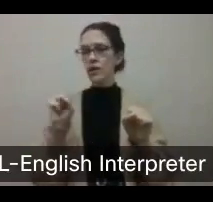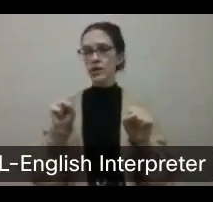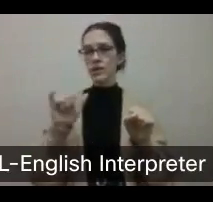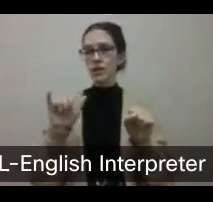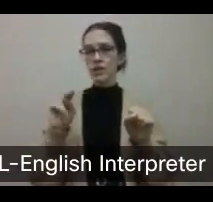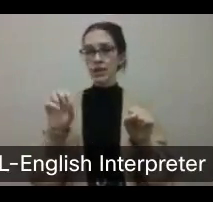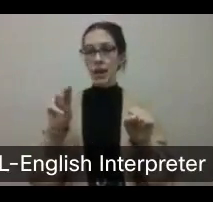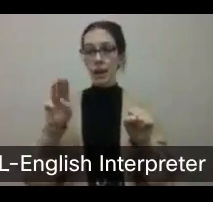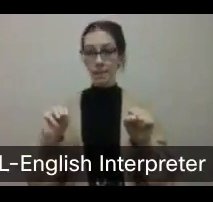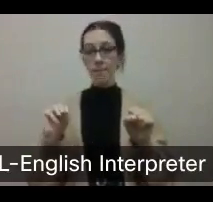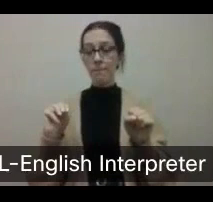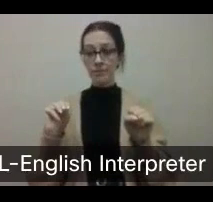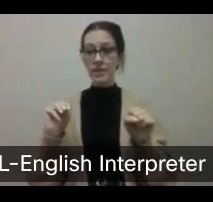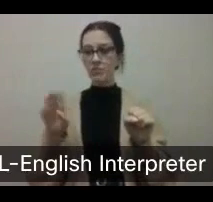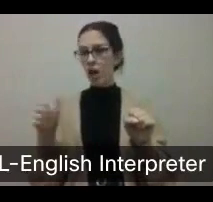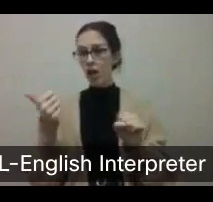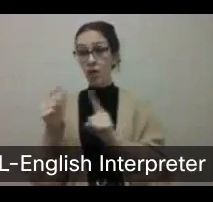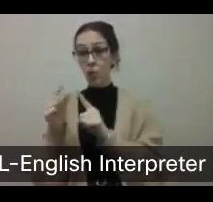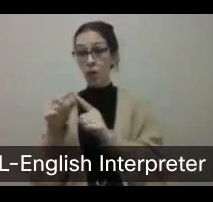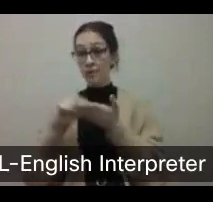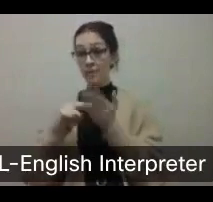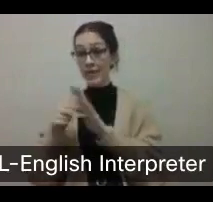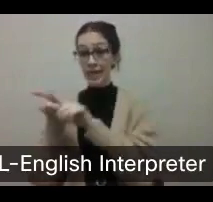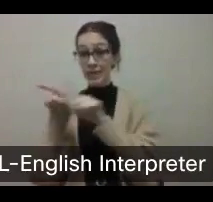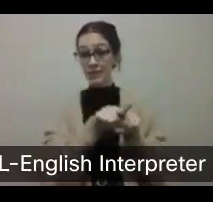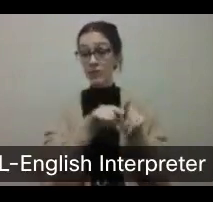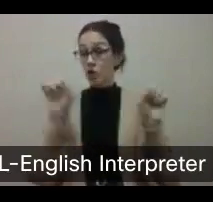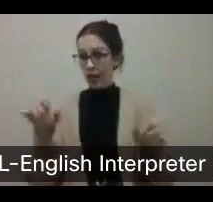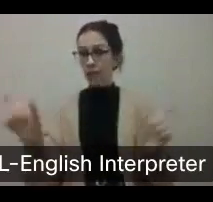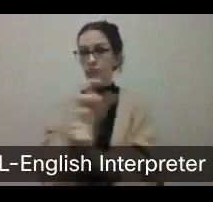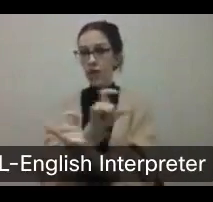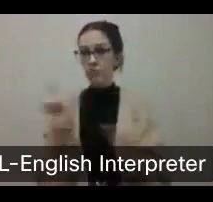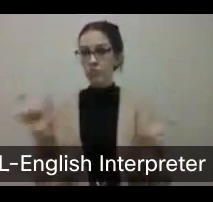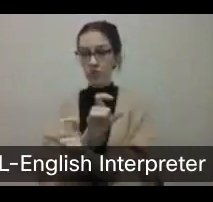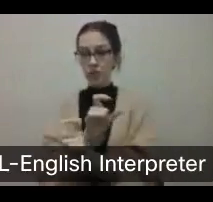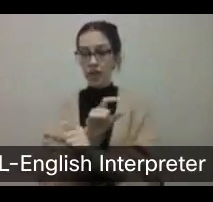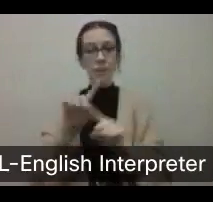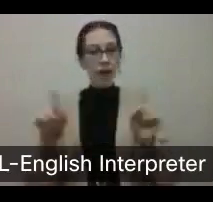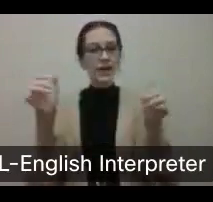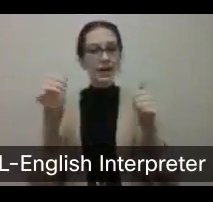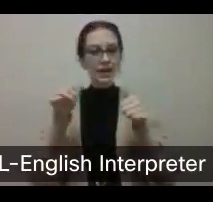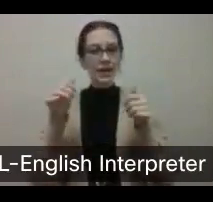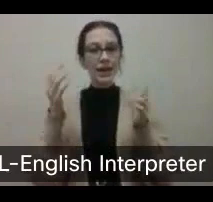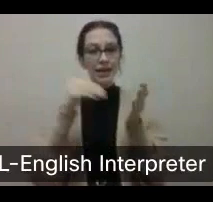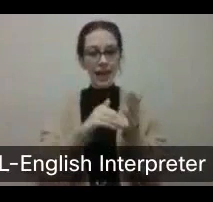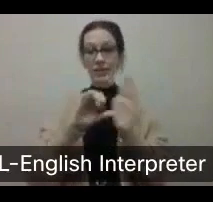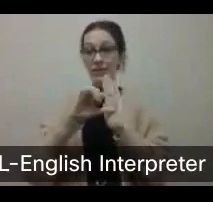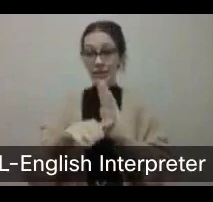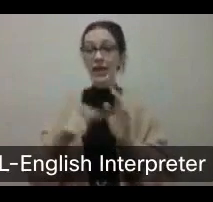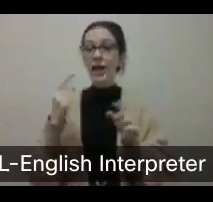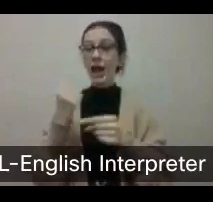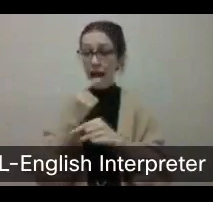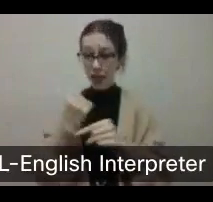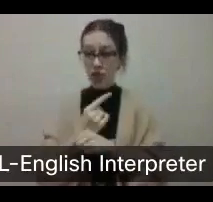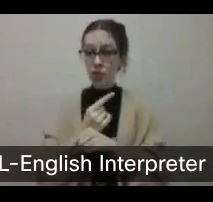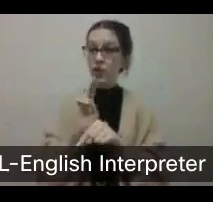to use synonyms as long as you're certain that it's an accurate use and accurate meaning. Earlier when I talked about synonym swapping,